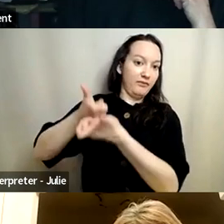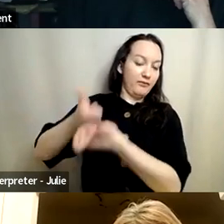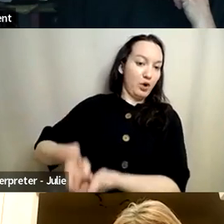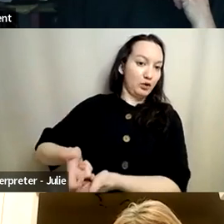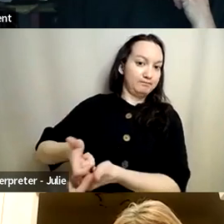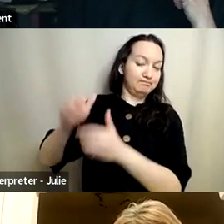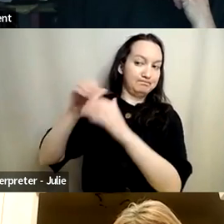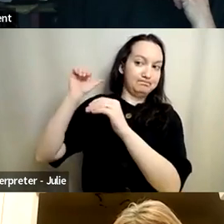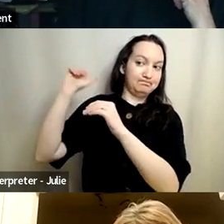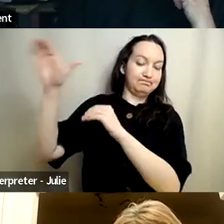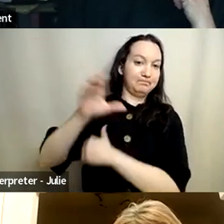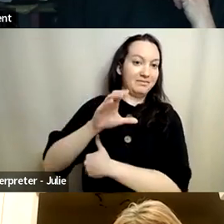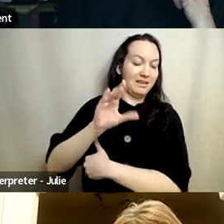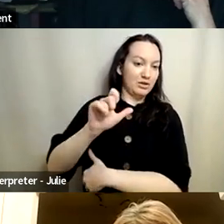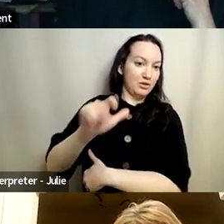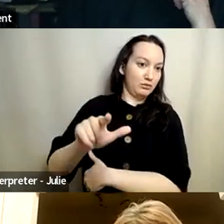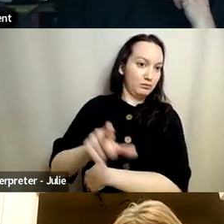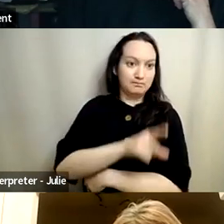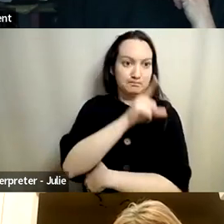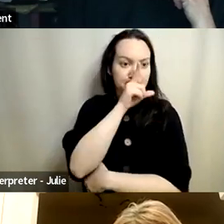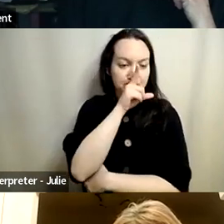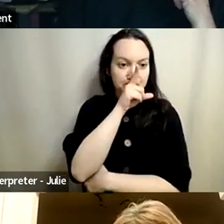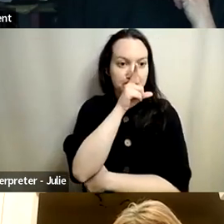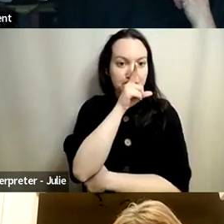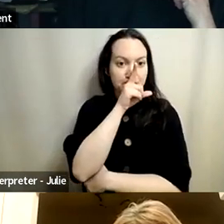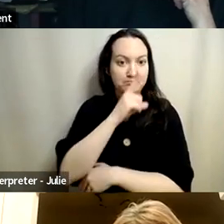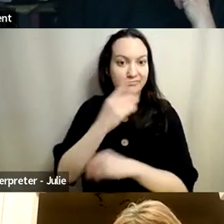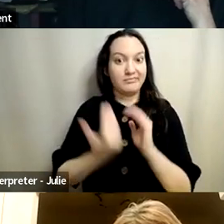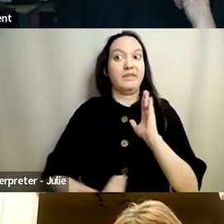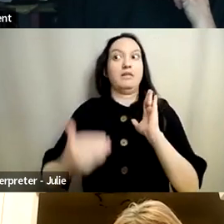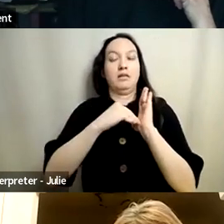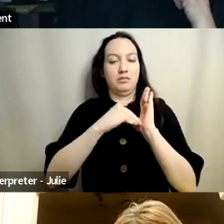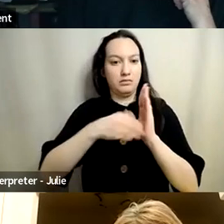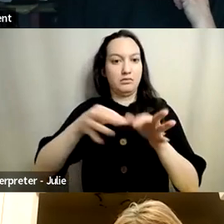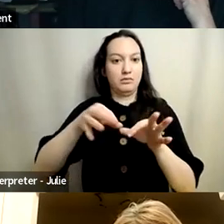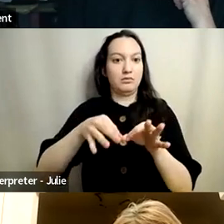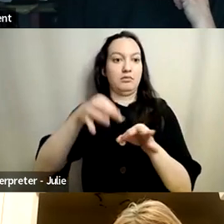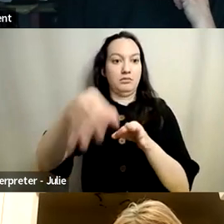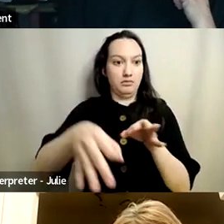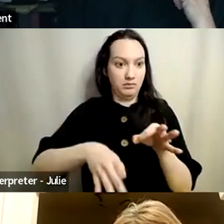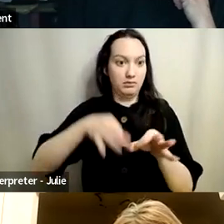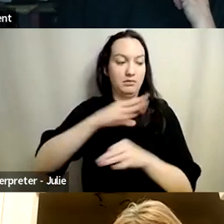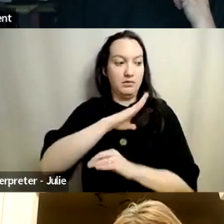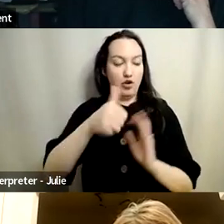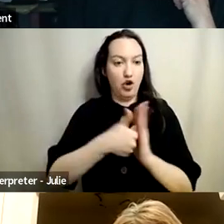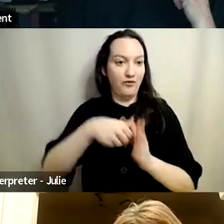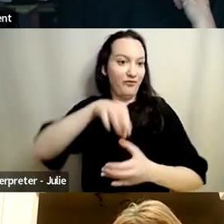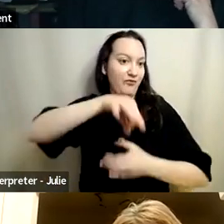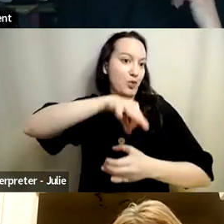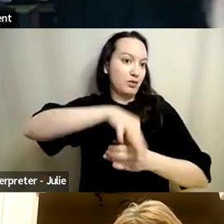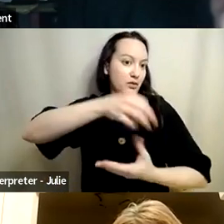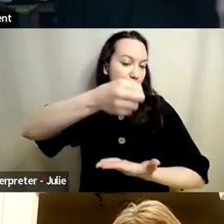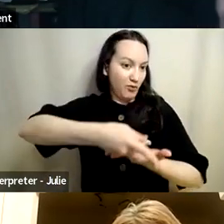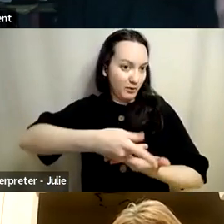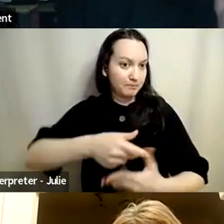draft and send the letter to council without one more time going past all the members for